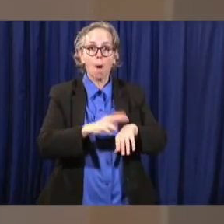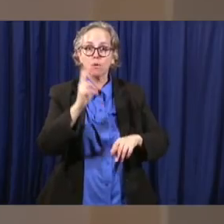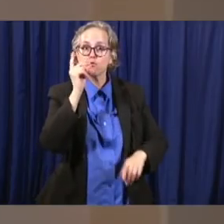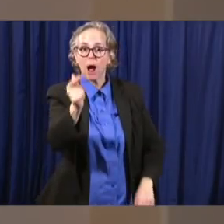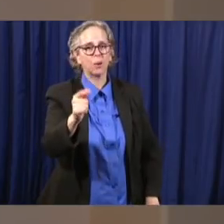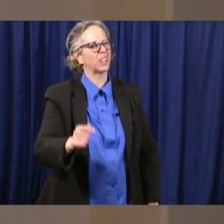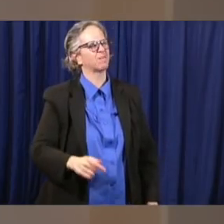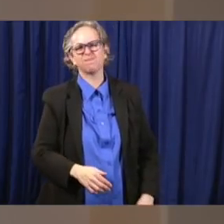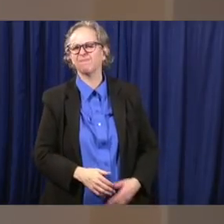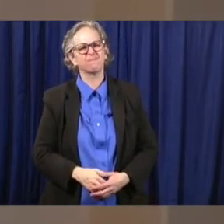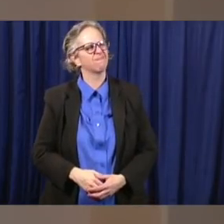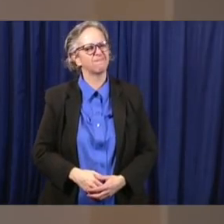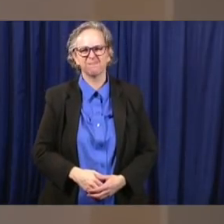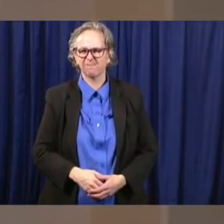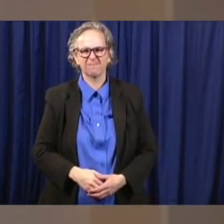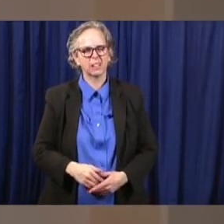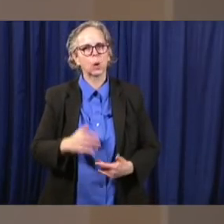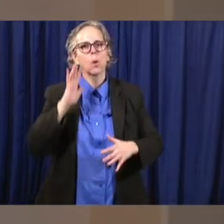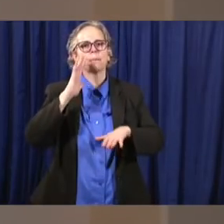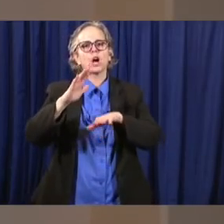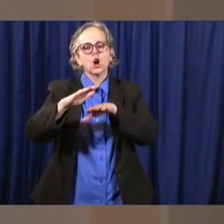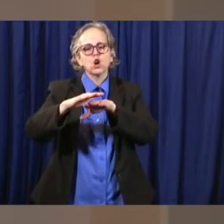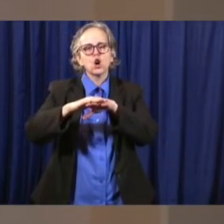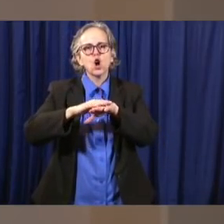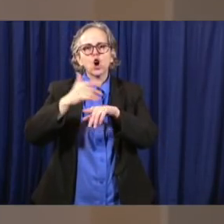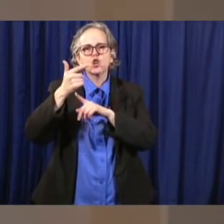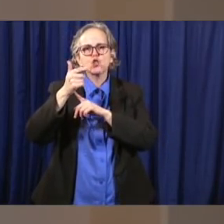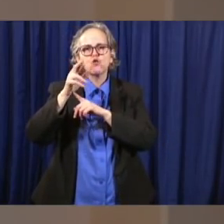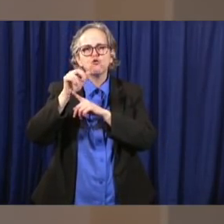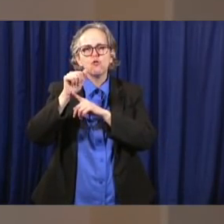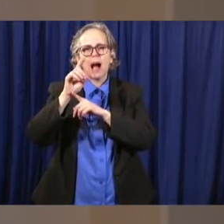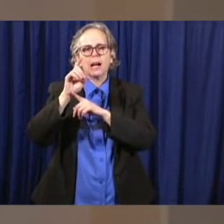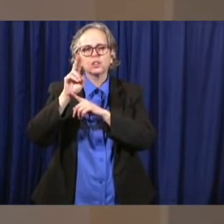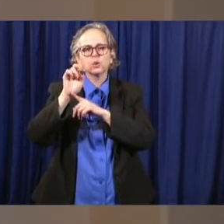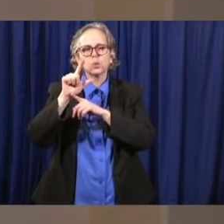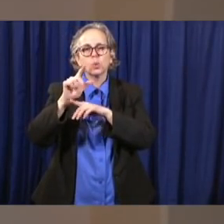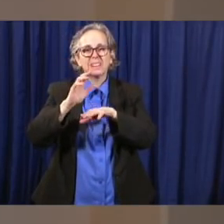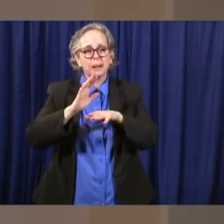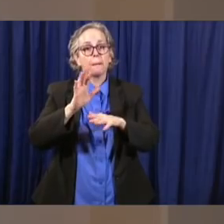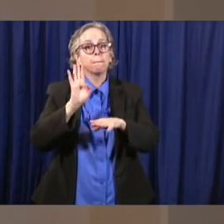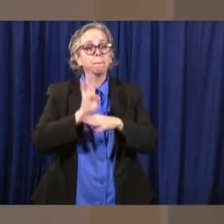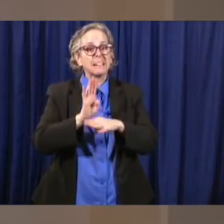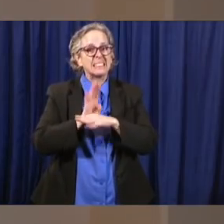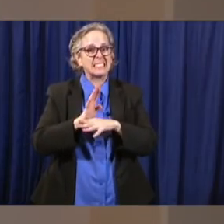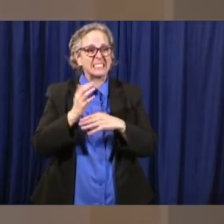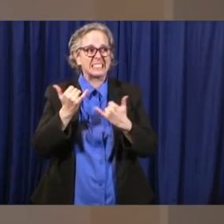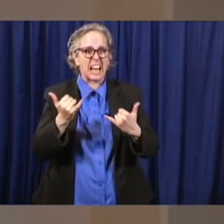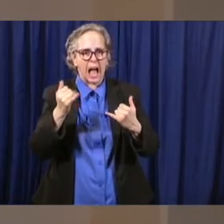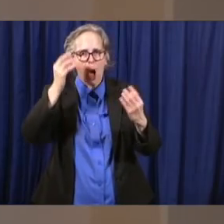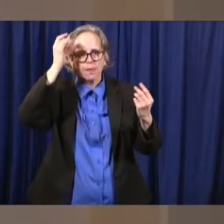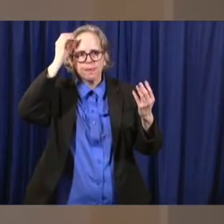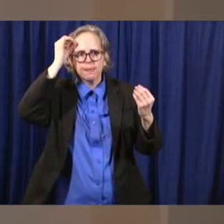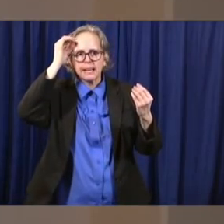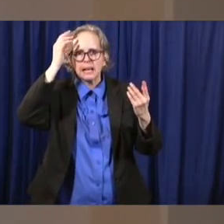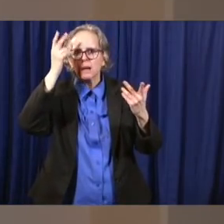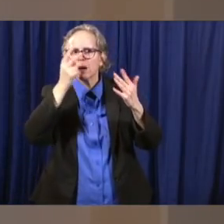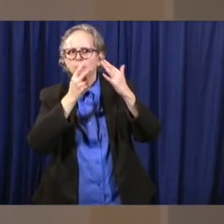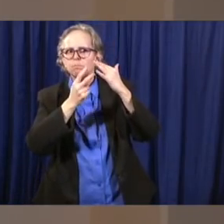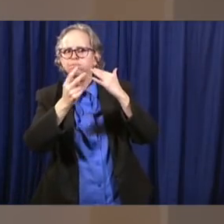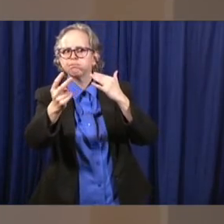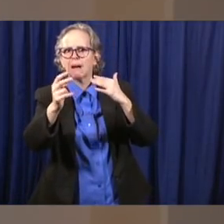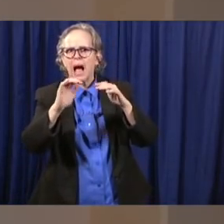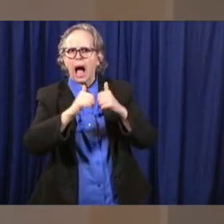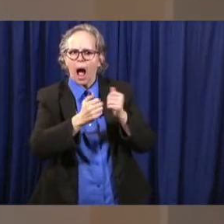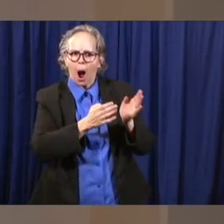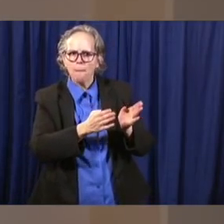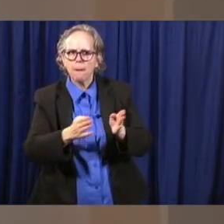businesses out there, think about how you're going to prepare for this, how you're going to prepare for the safe workplace environment that you need to